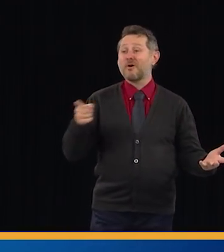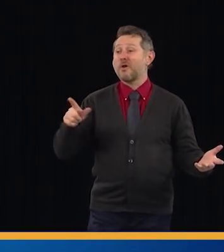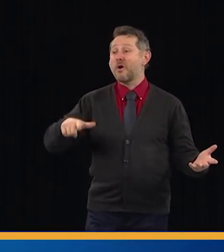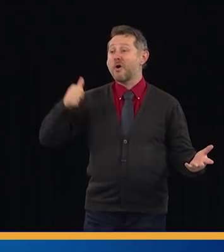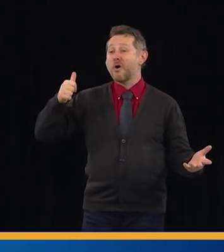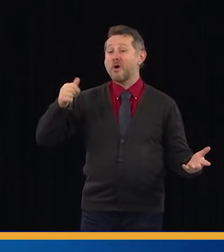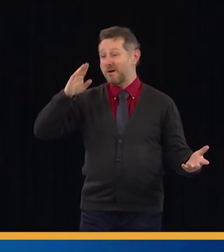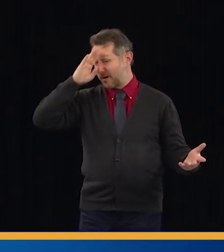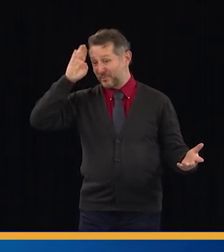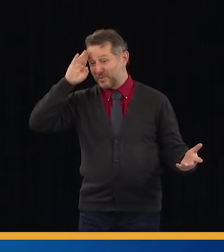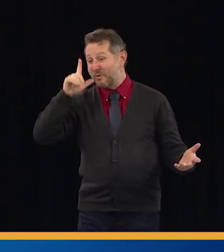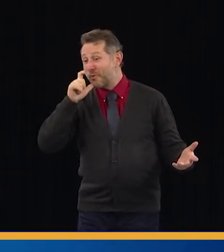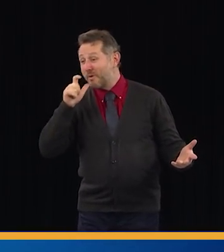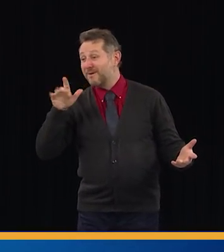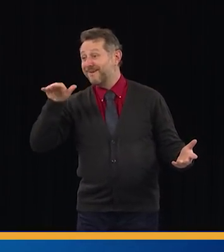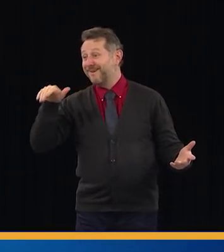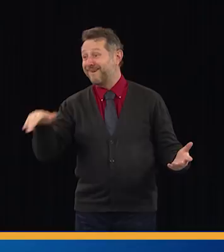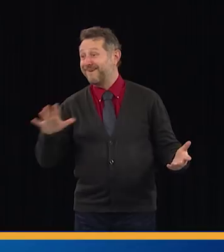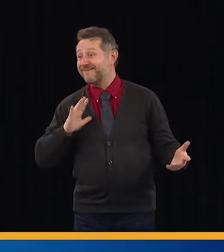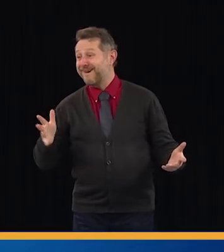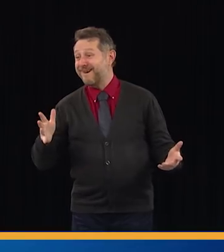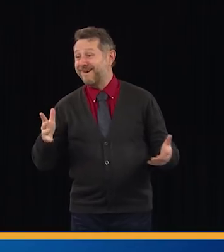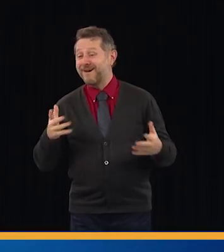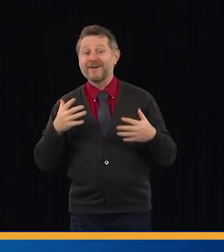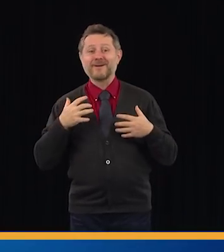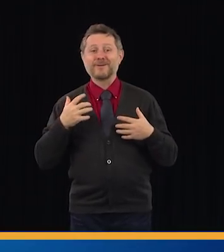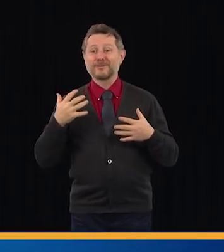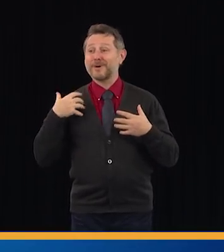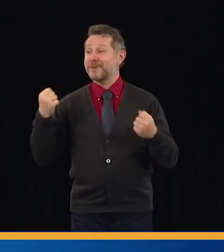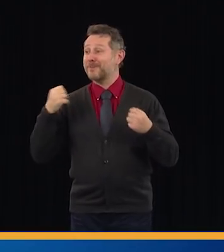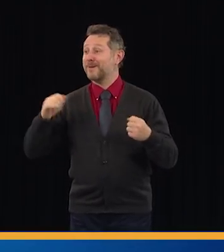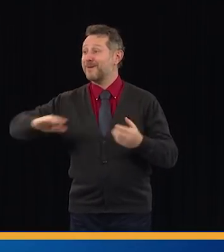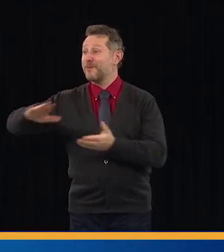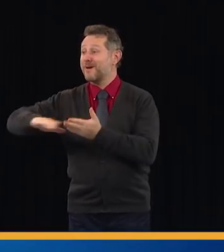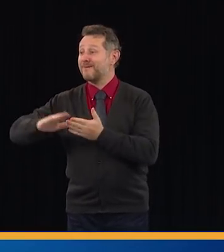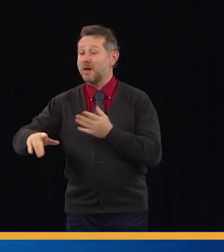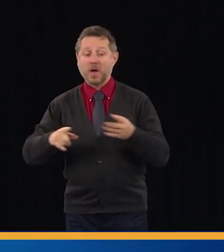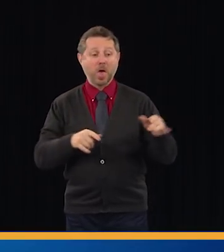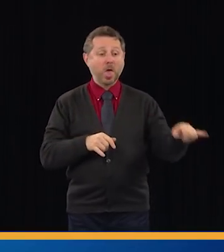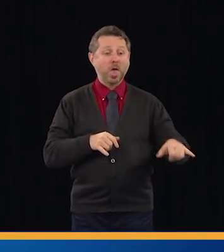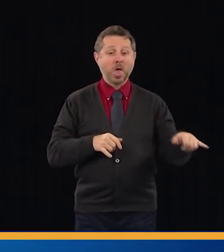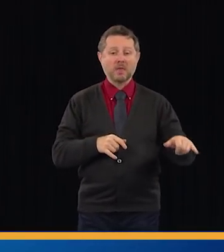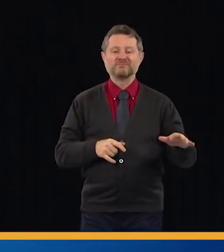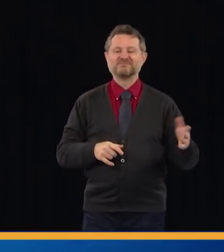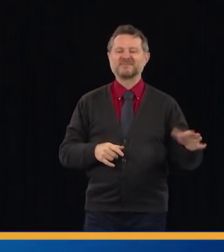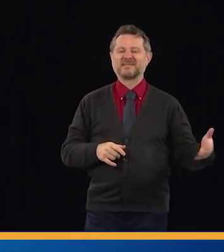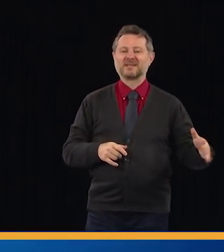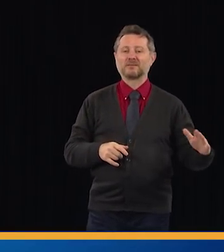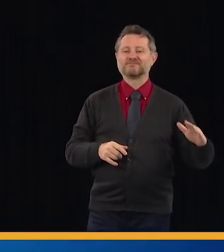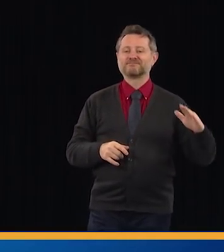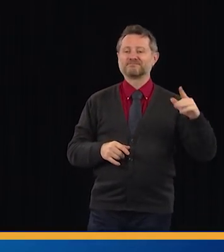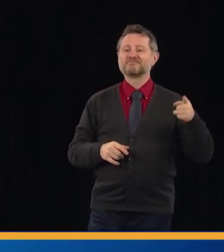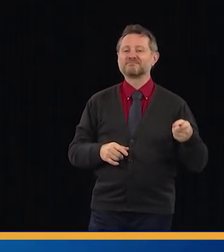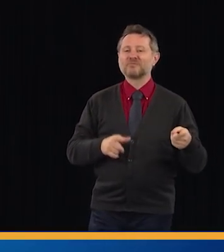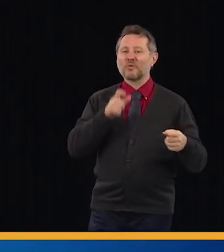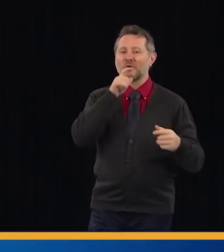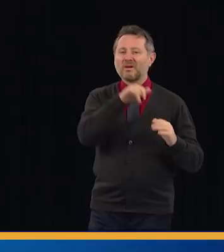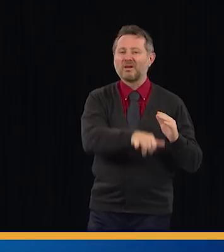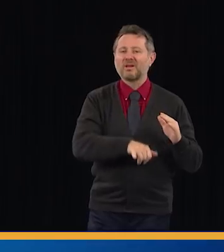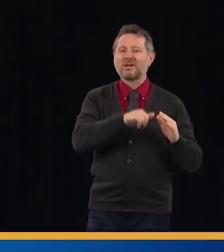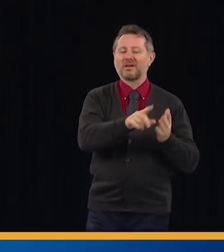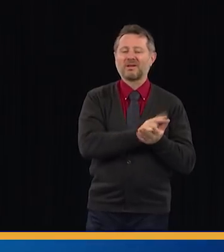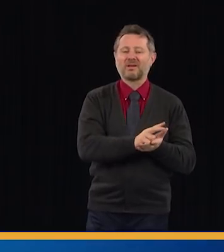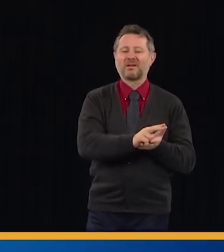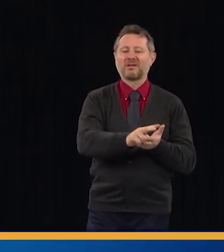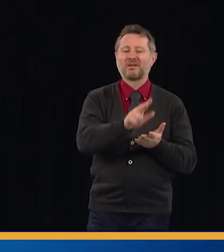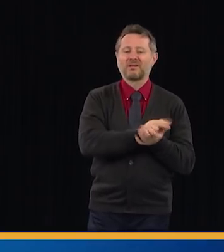deaths actually increase because the people who have been in the hospital for 11 days, 14 days, 17 days